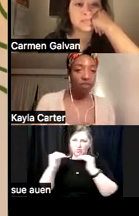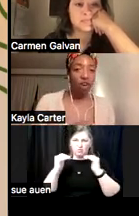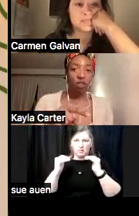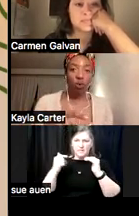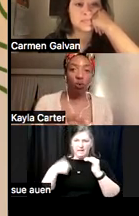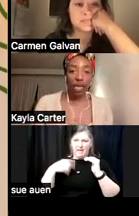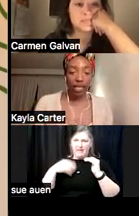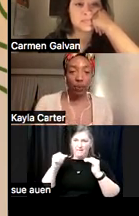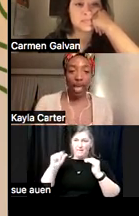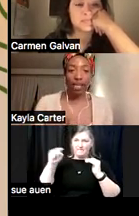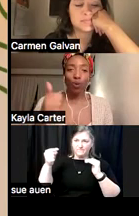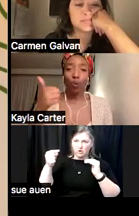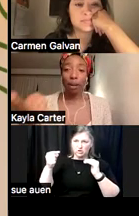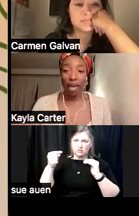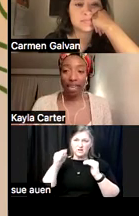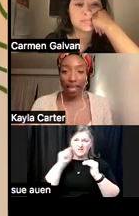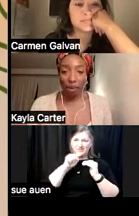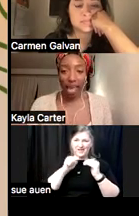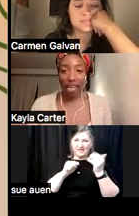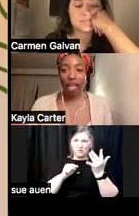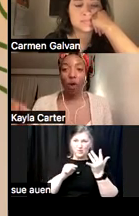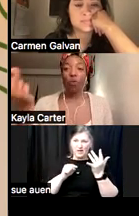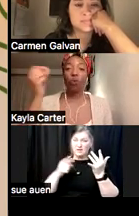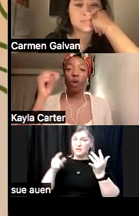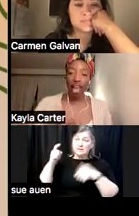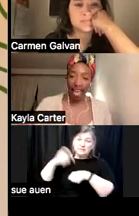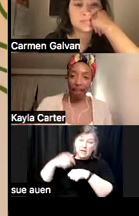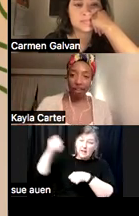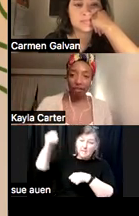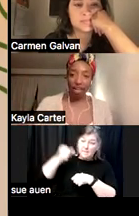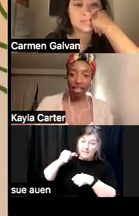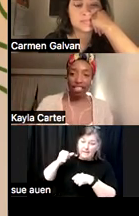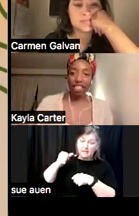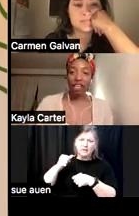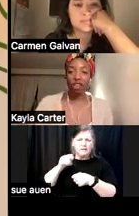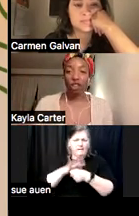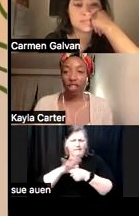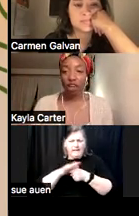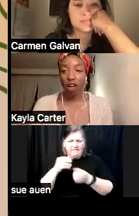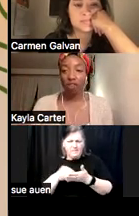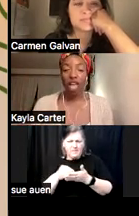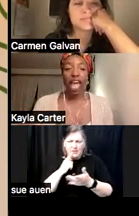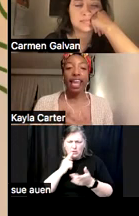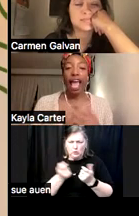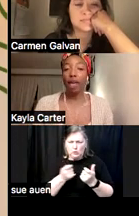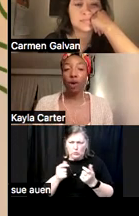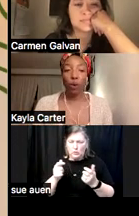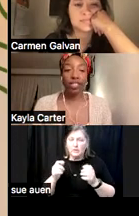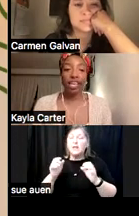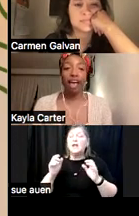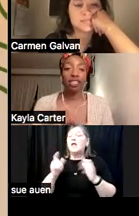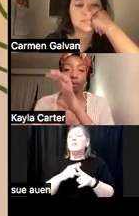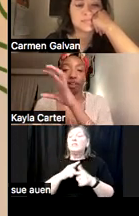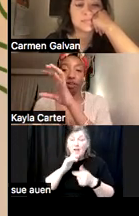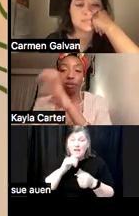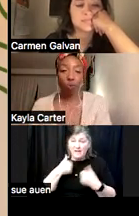pay first? What can wait? When am I getting paid? Will I have enough money to clear everything off? And am I going to